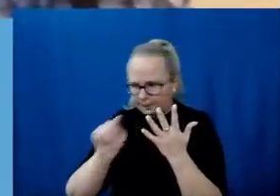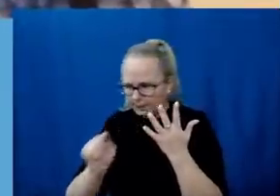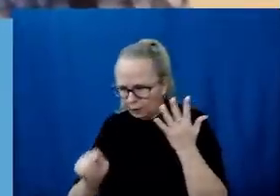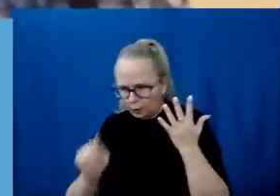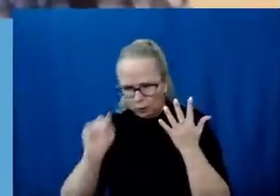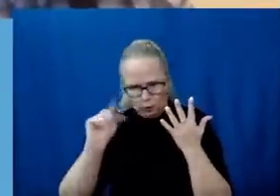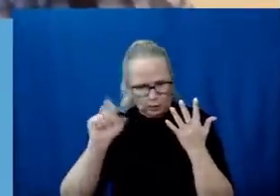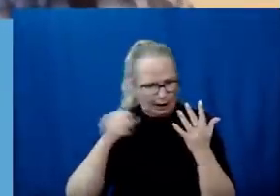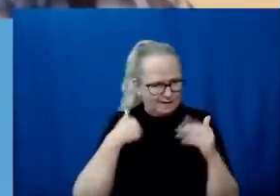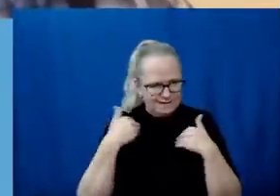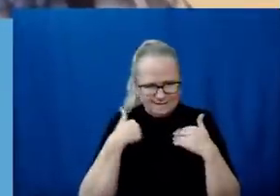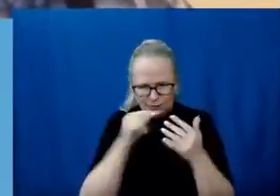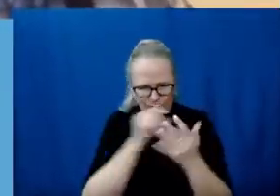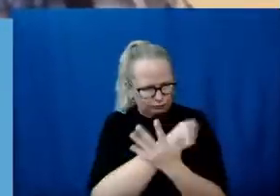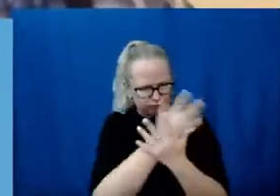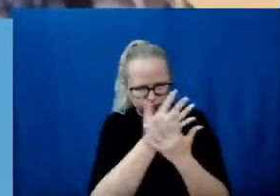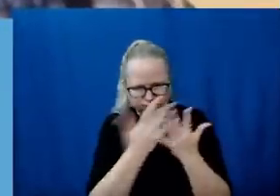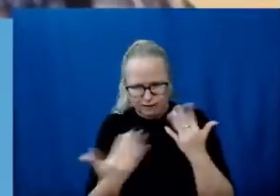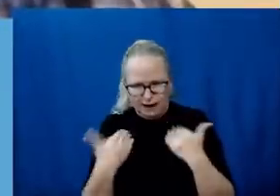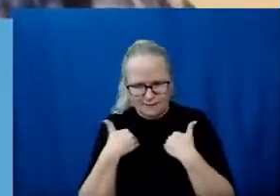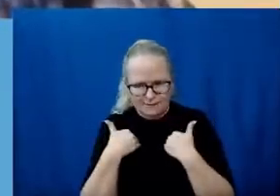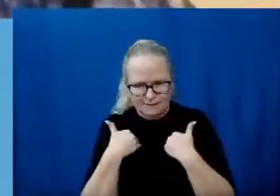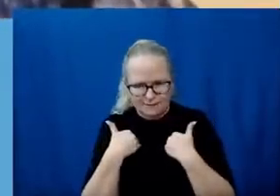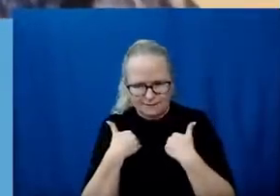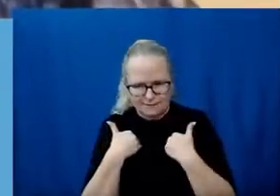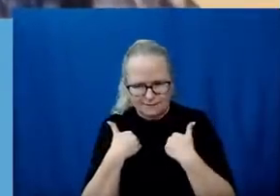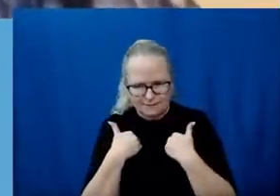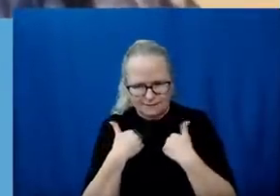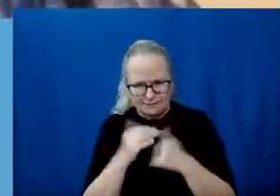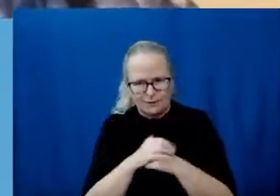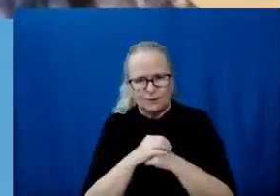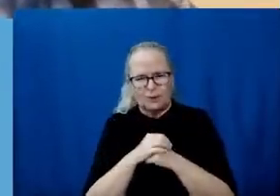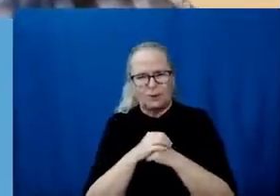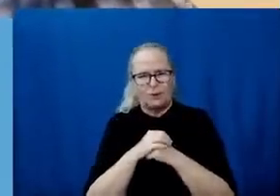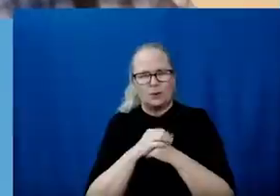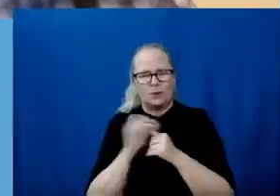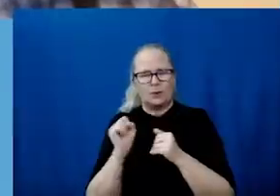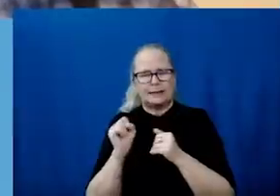with this arsenal that we have, the toolkit.